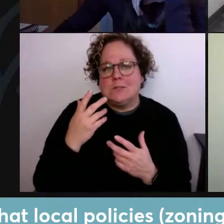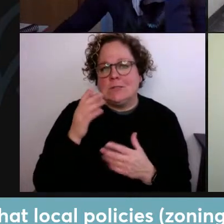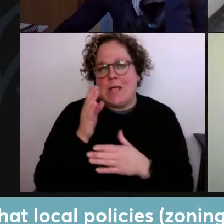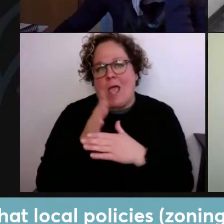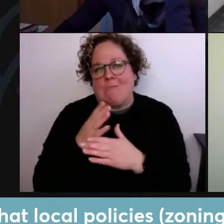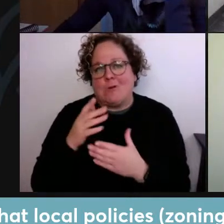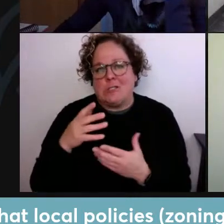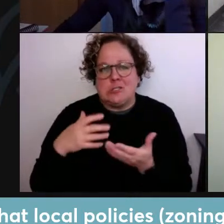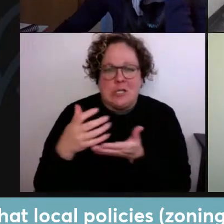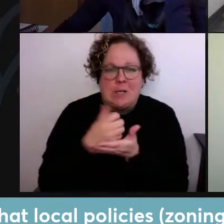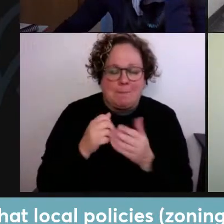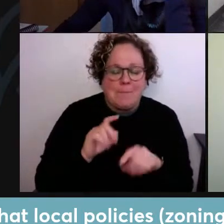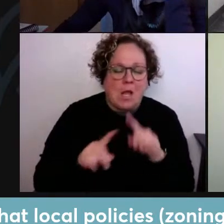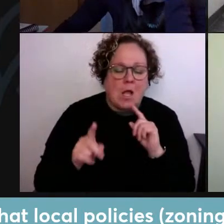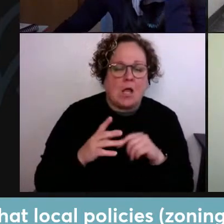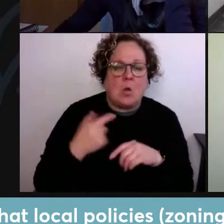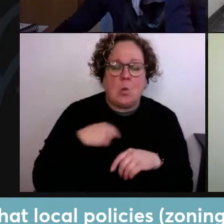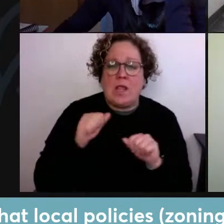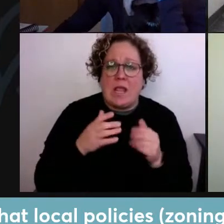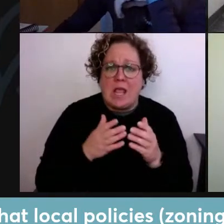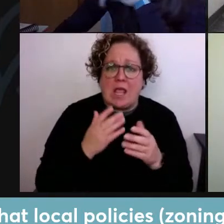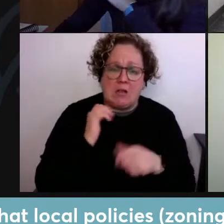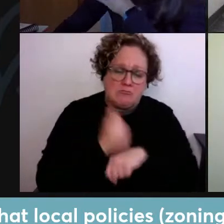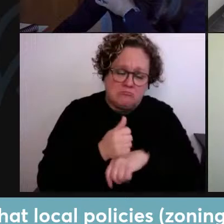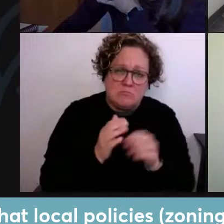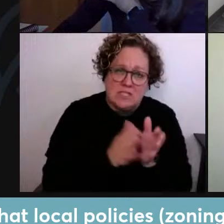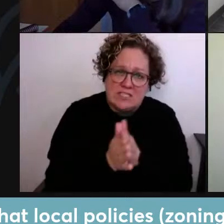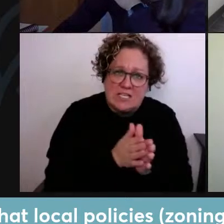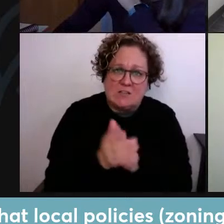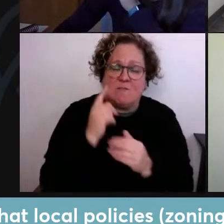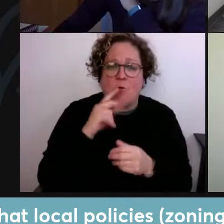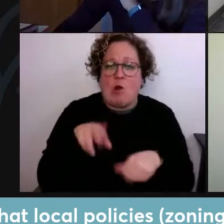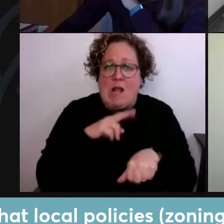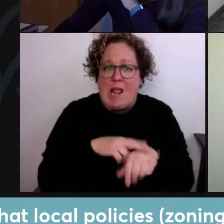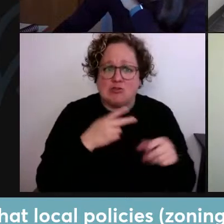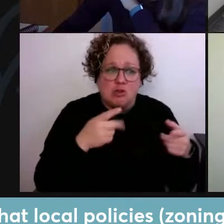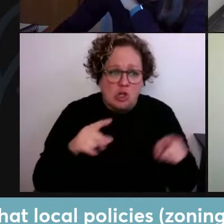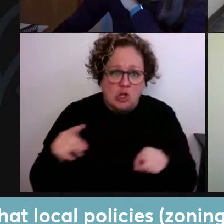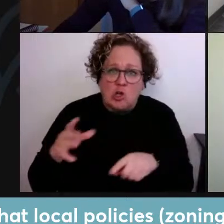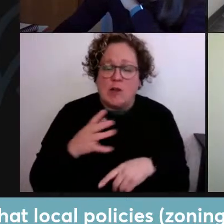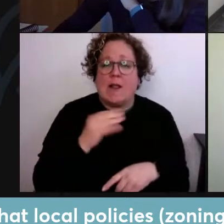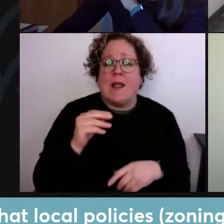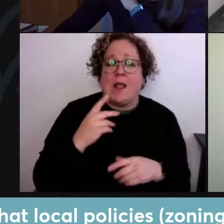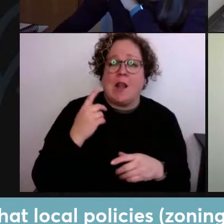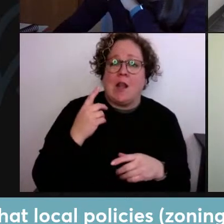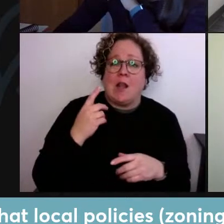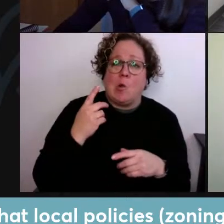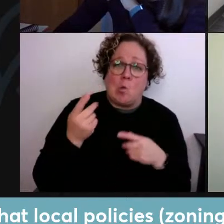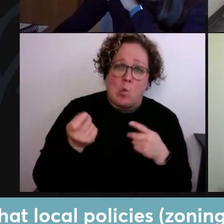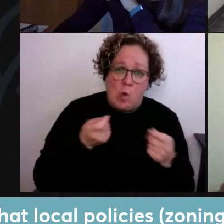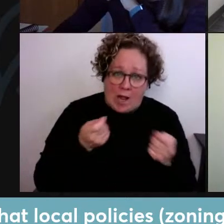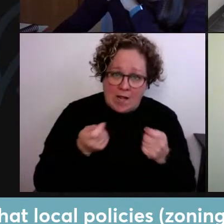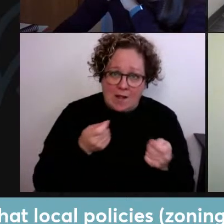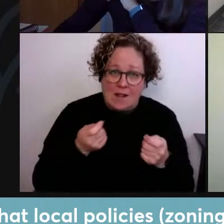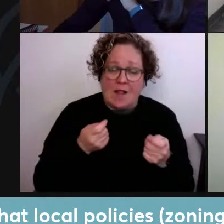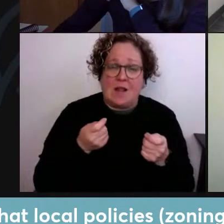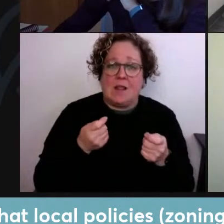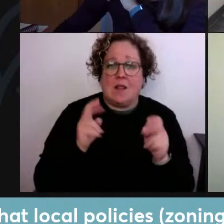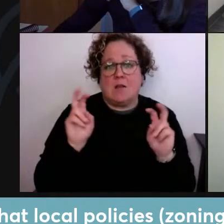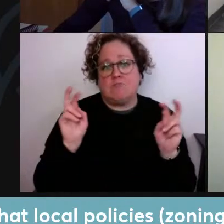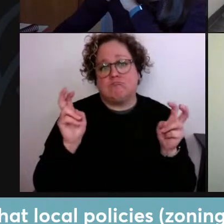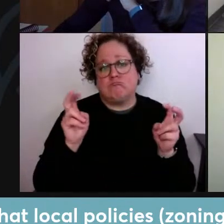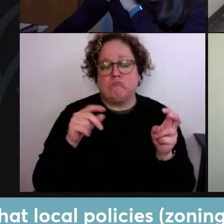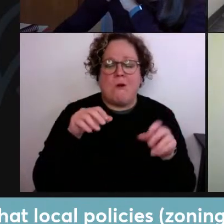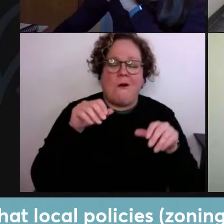incentivize both for naturally occurring as well as regulated, quote unquote, affordable